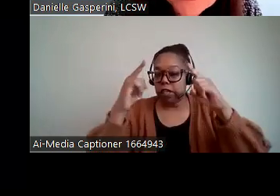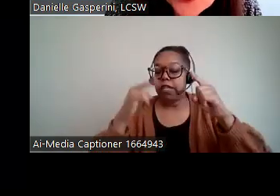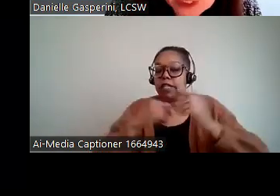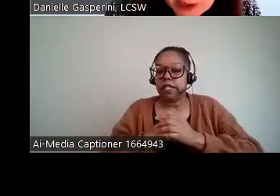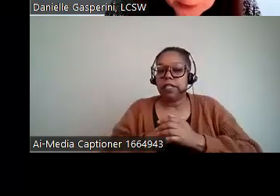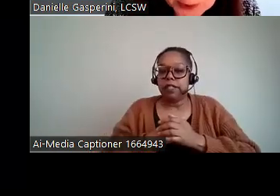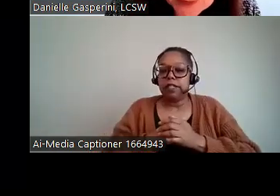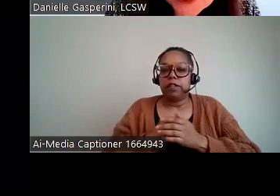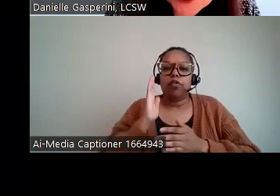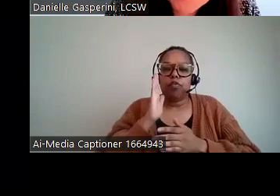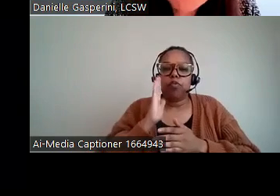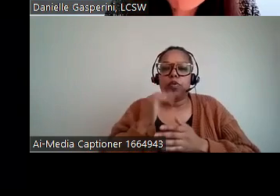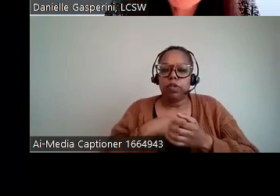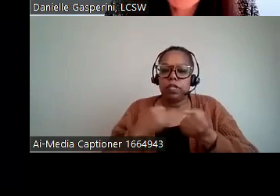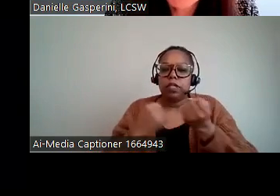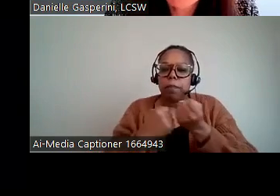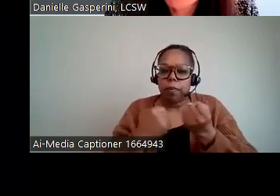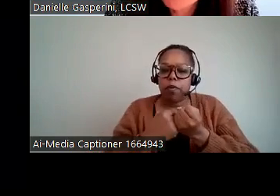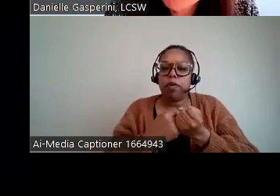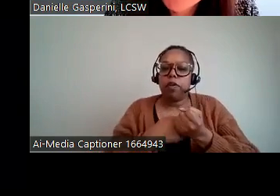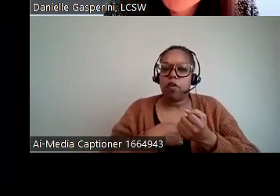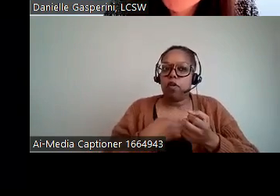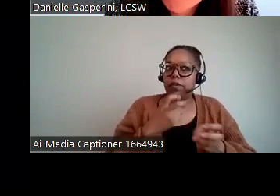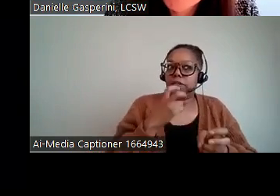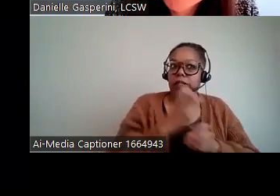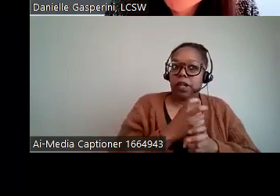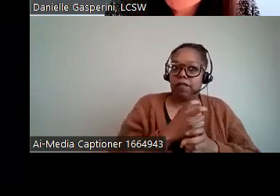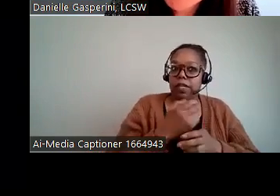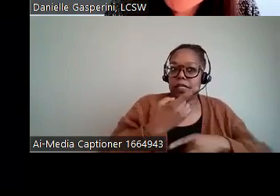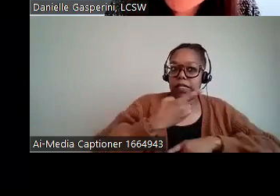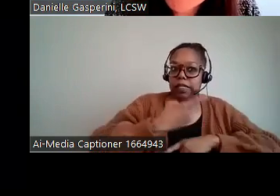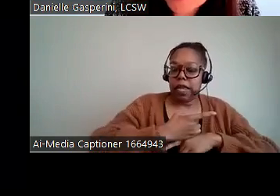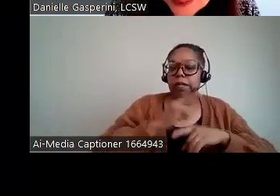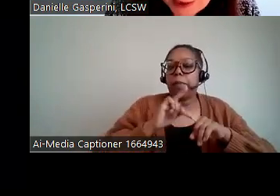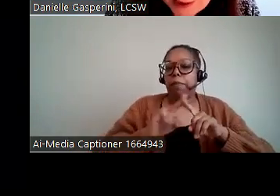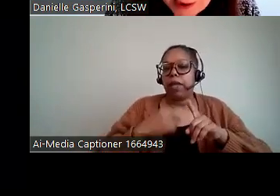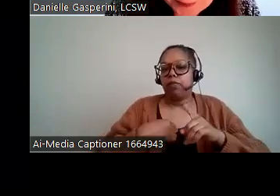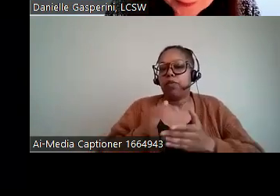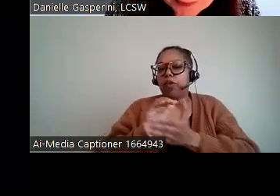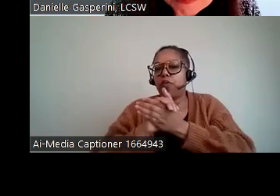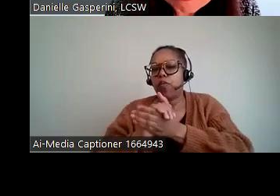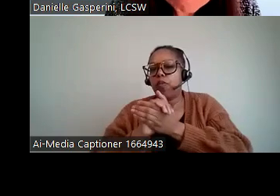there, we support them on those tough days, but we also are there to be their cheerleaders when they tell us some successes that